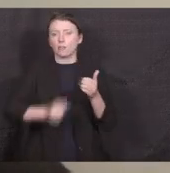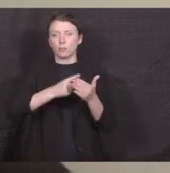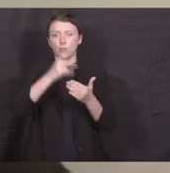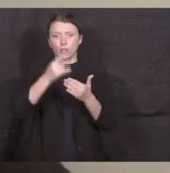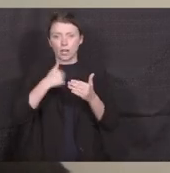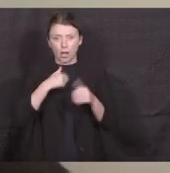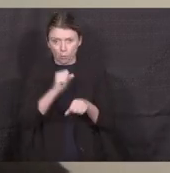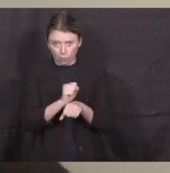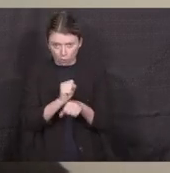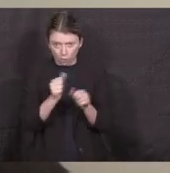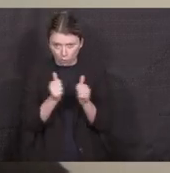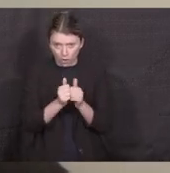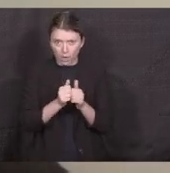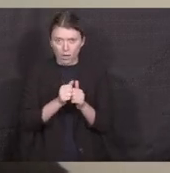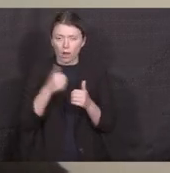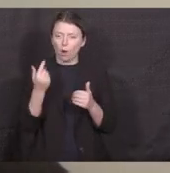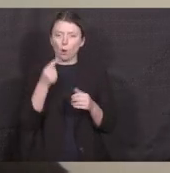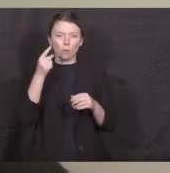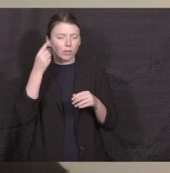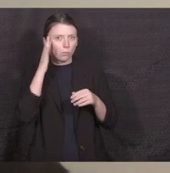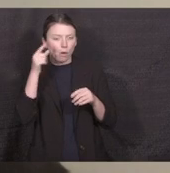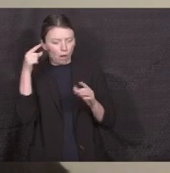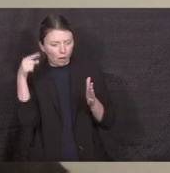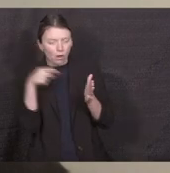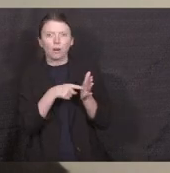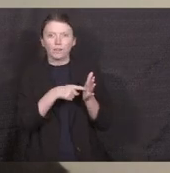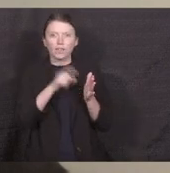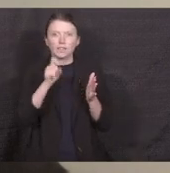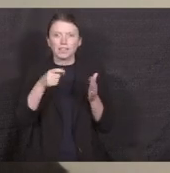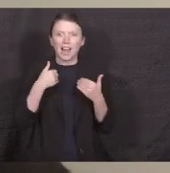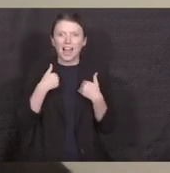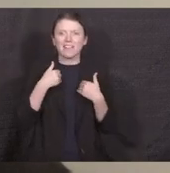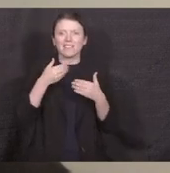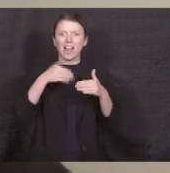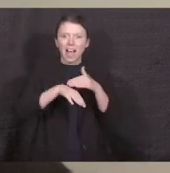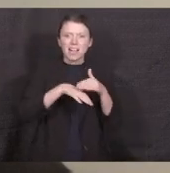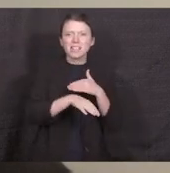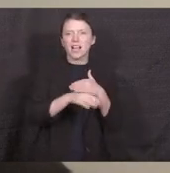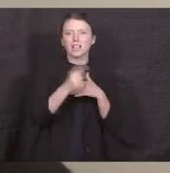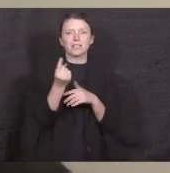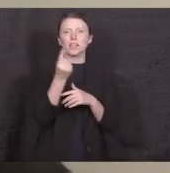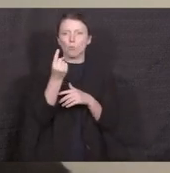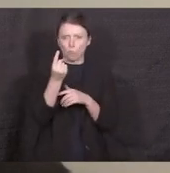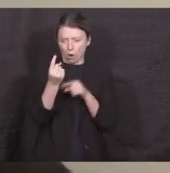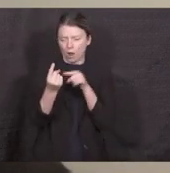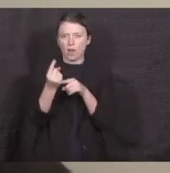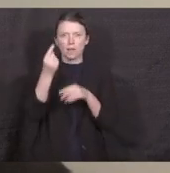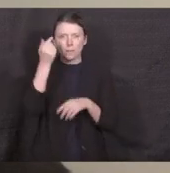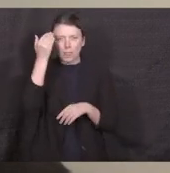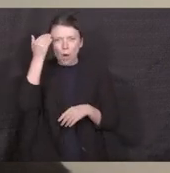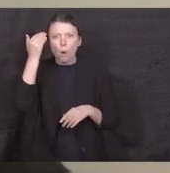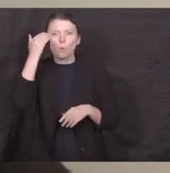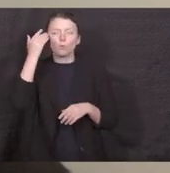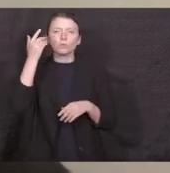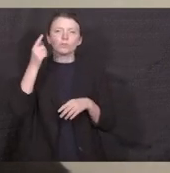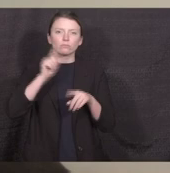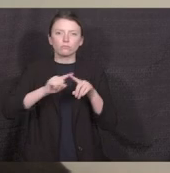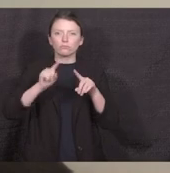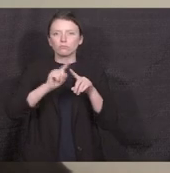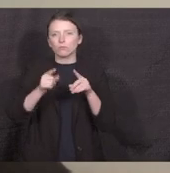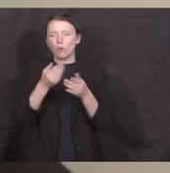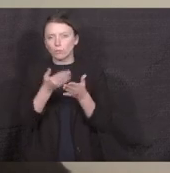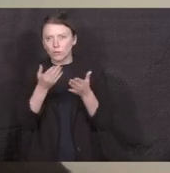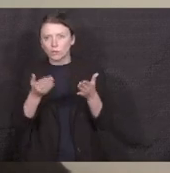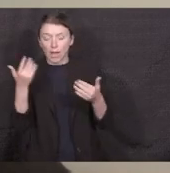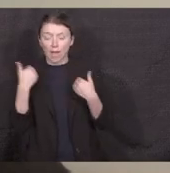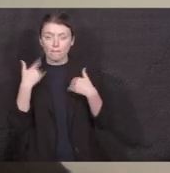I always highlight that there needs to be some sort of access to someone who knows and understands the resources available